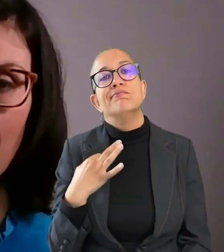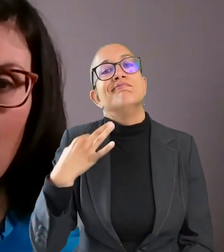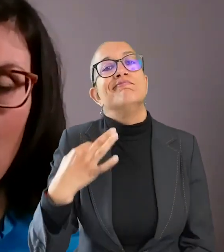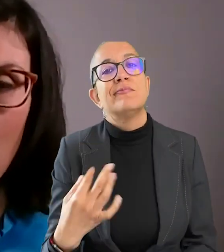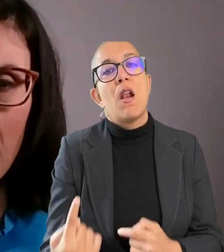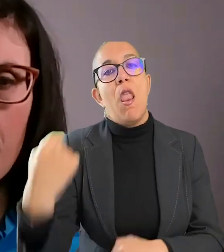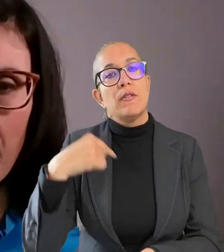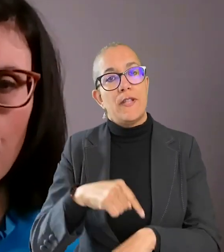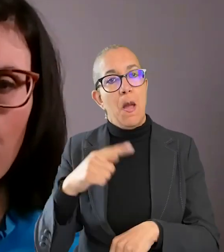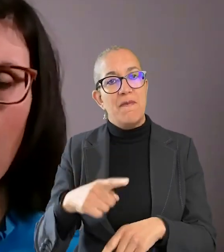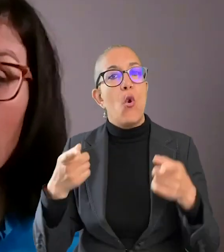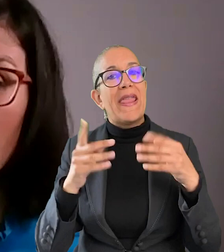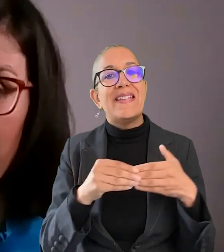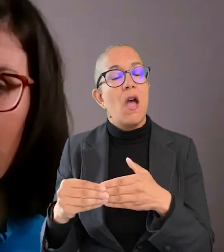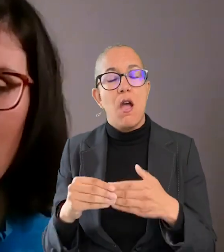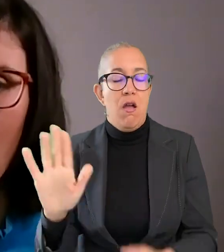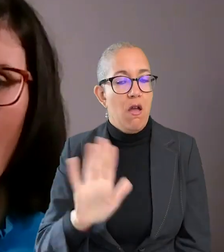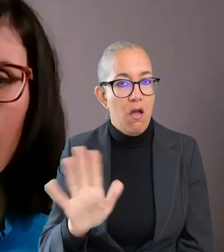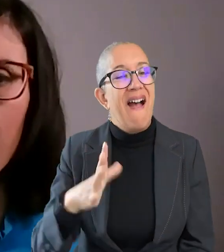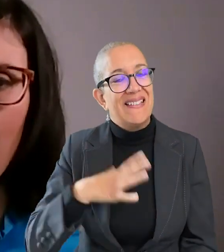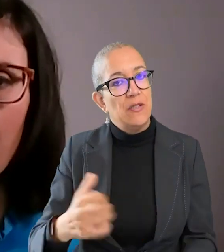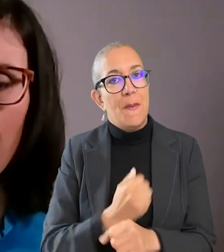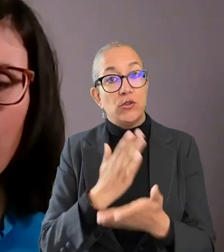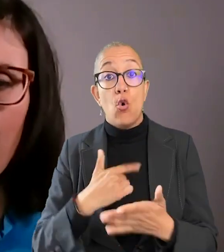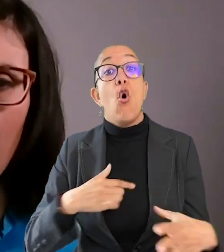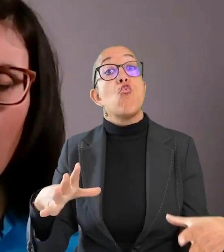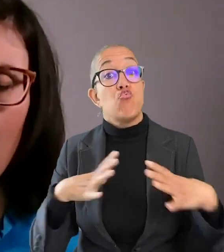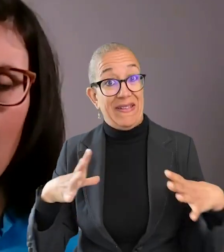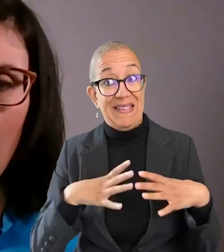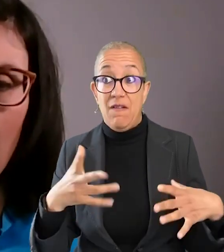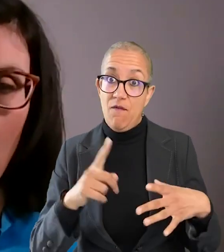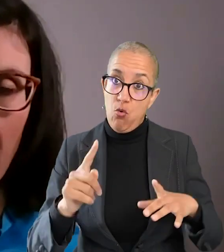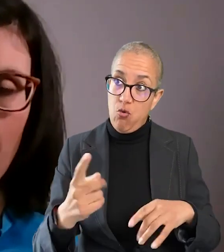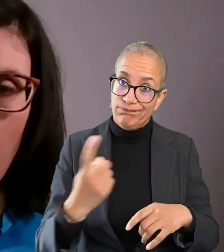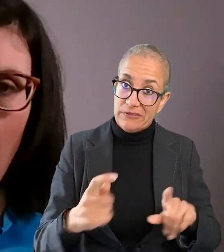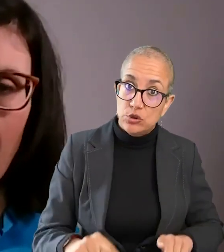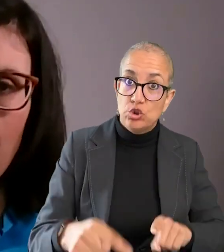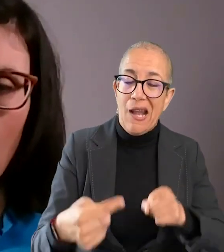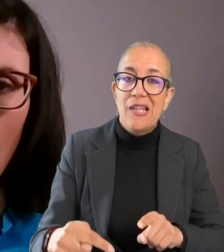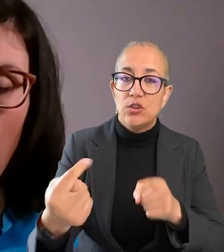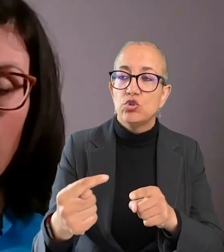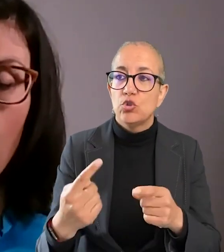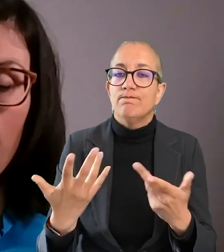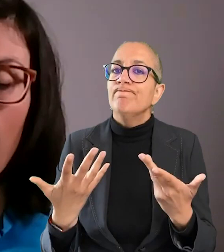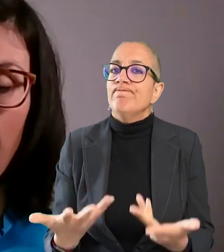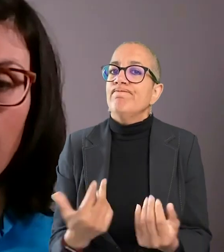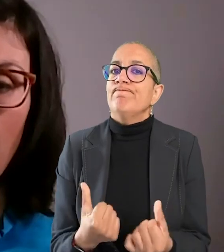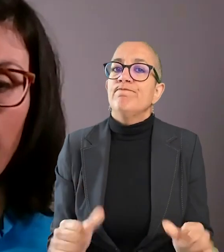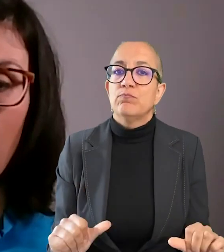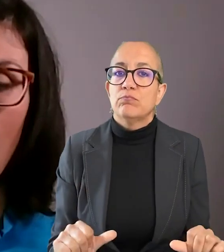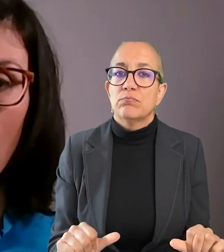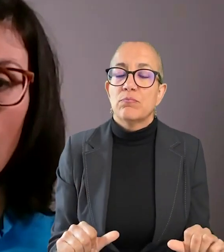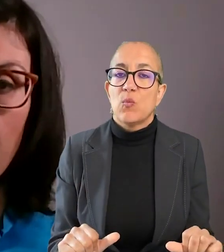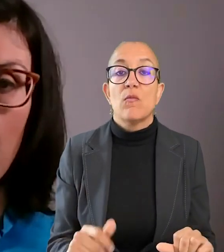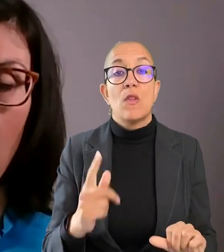needed to really make sure that I was ready for the challenges that are coming. And actually, one of the things that